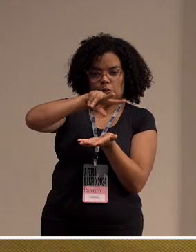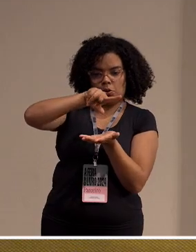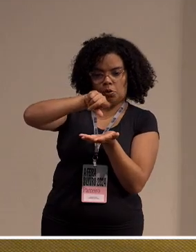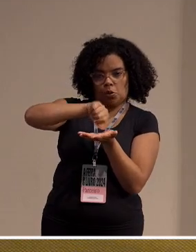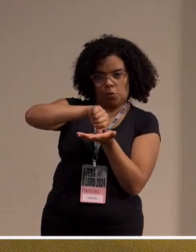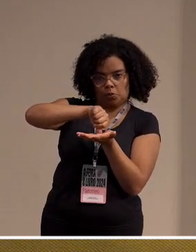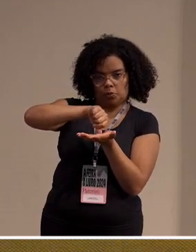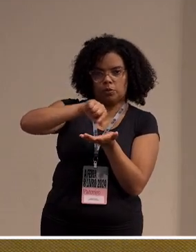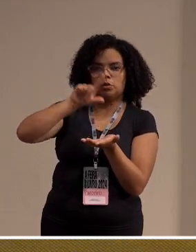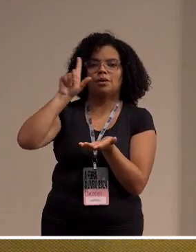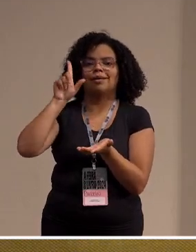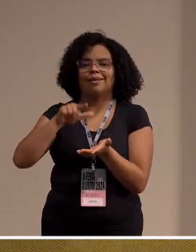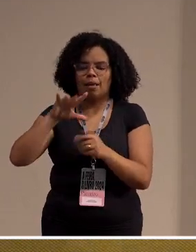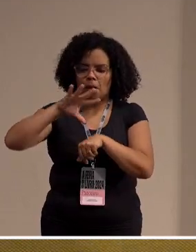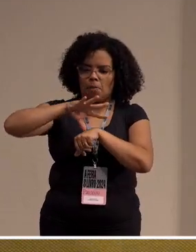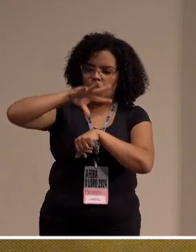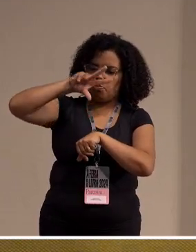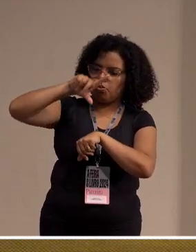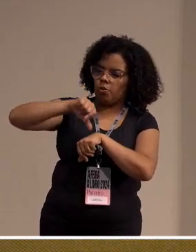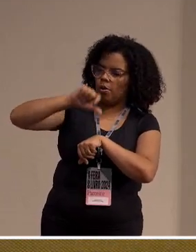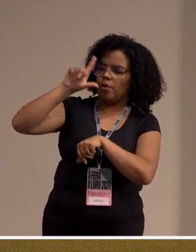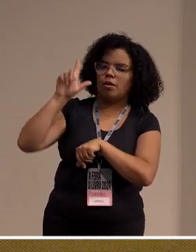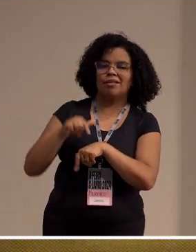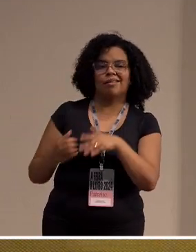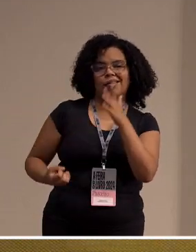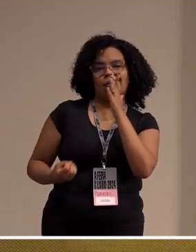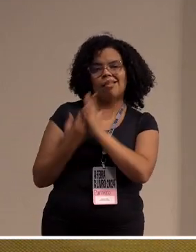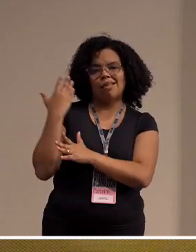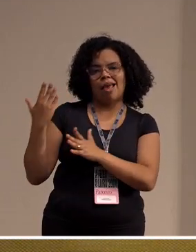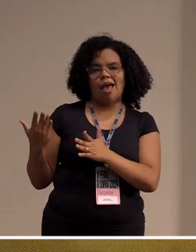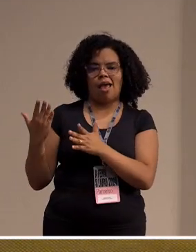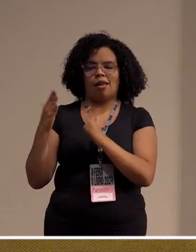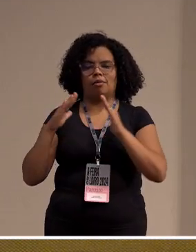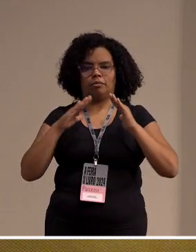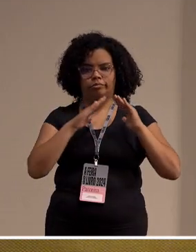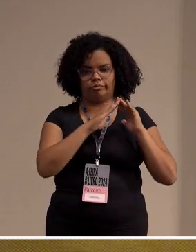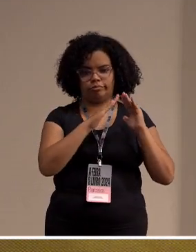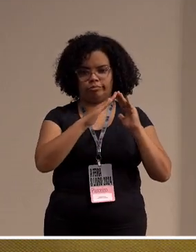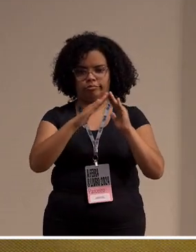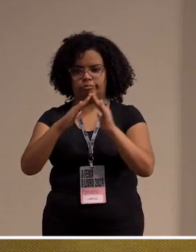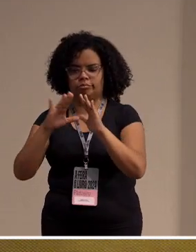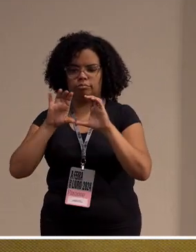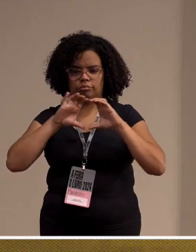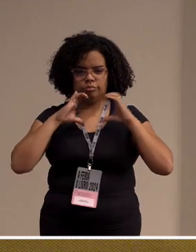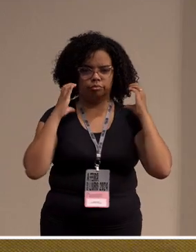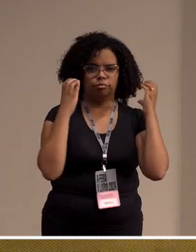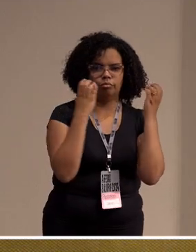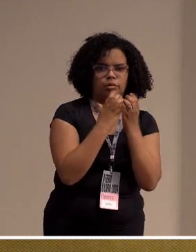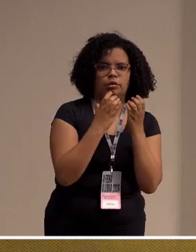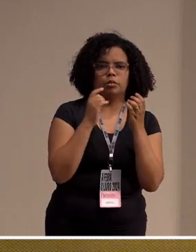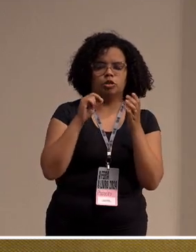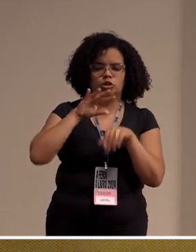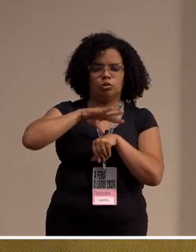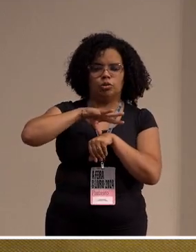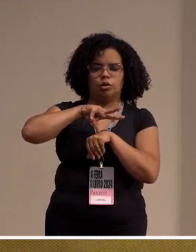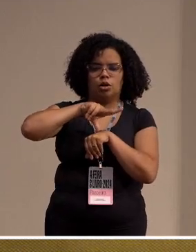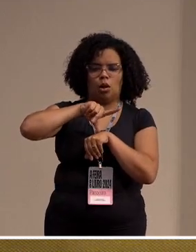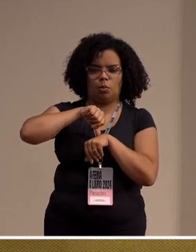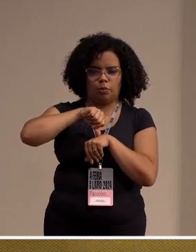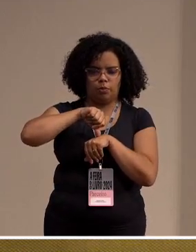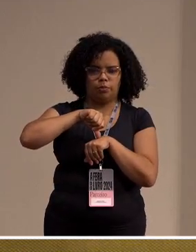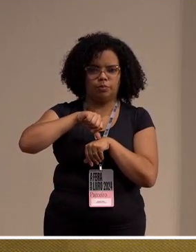swamps, were never captured. And I wanted my characters to come in contact with those people as